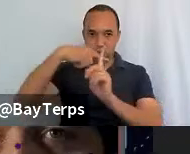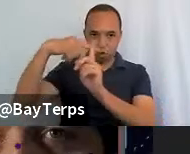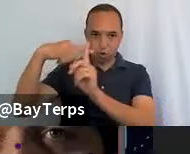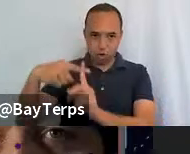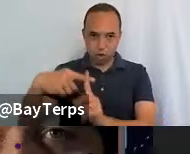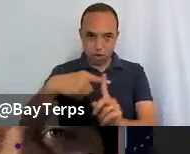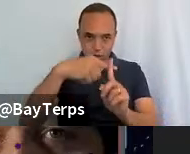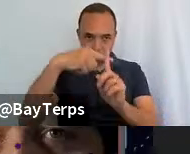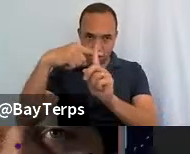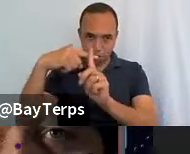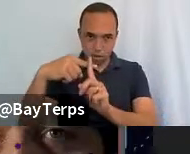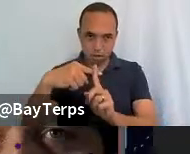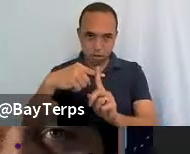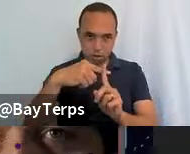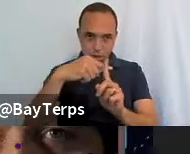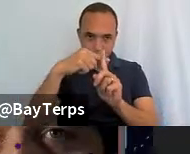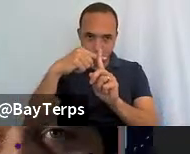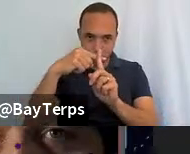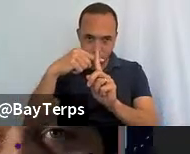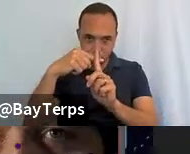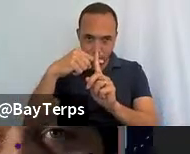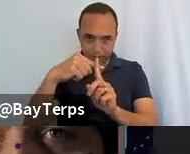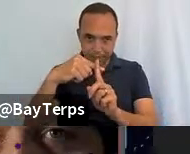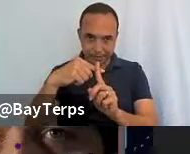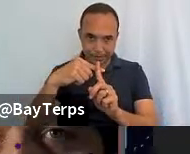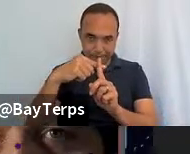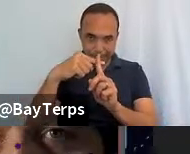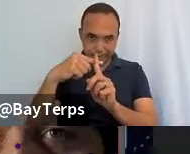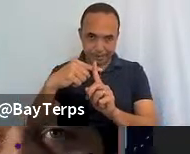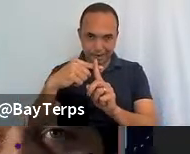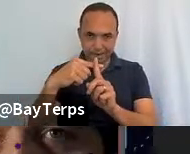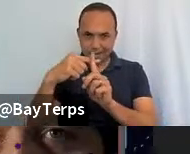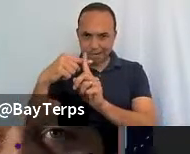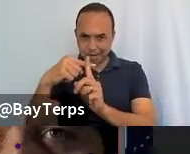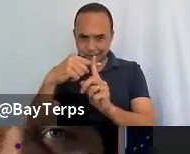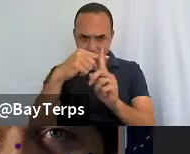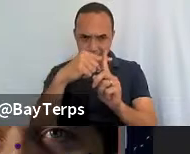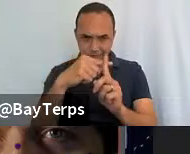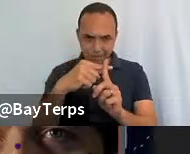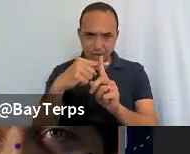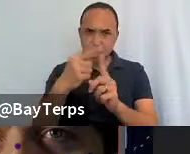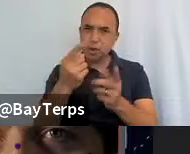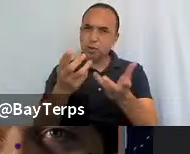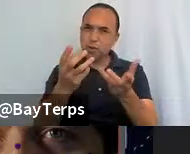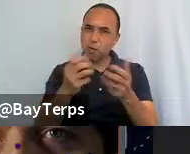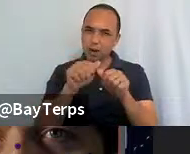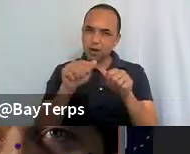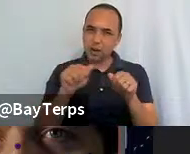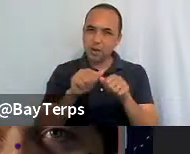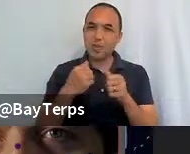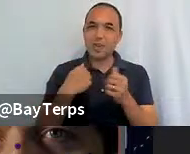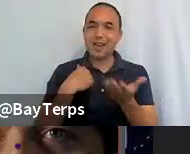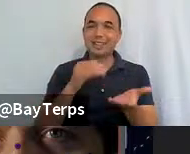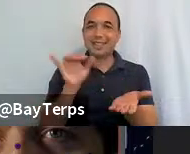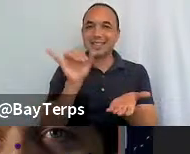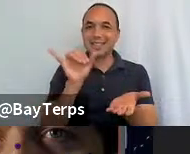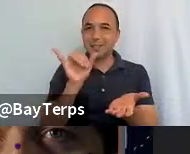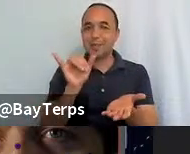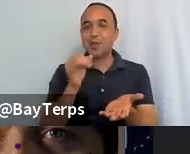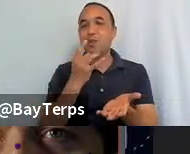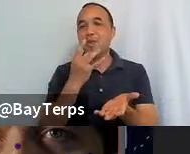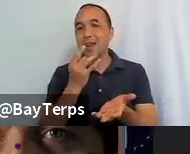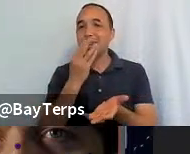put the target over an area that we want to clone. And you want to make sure that you are getting an area that has similar lighting and